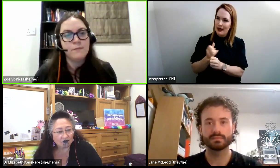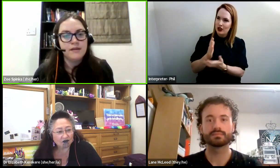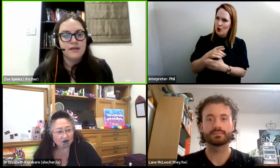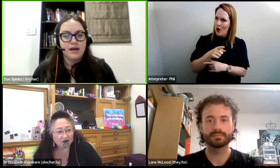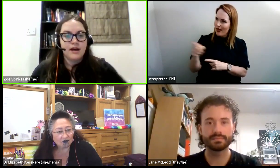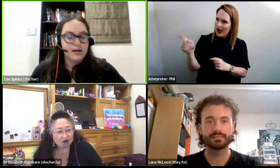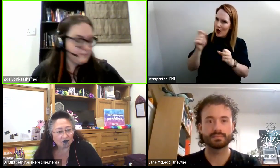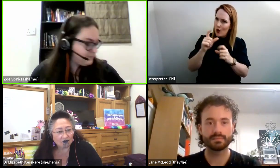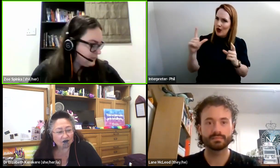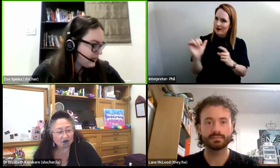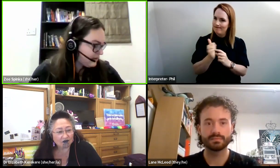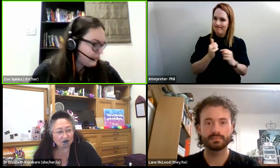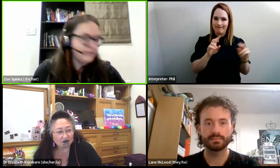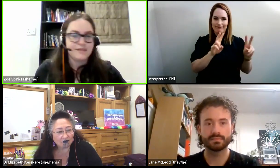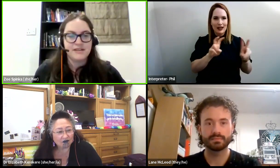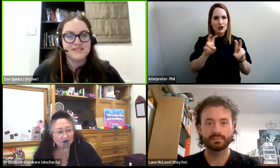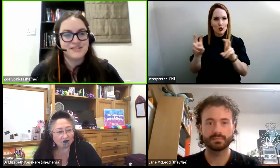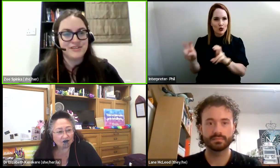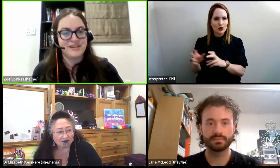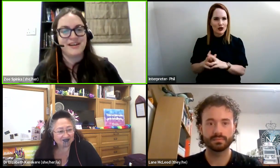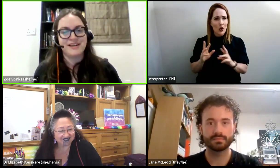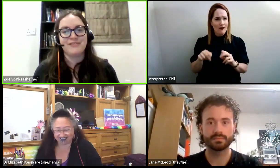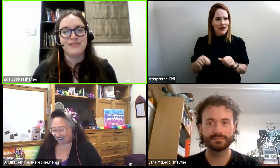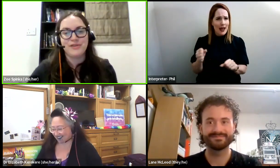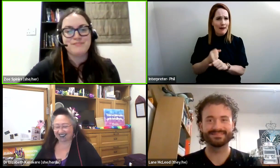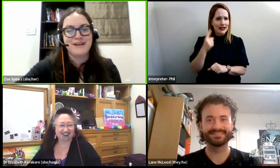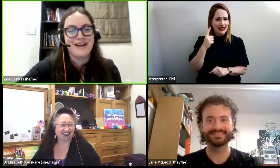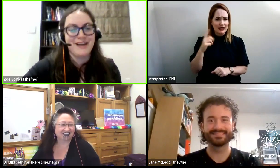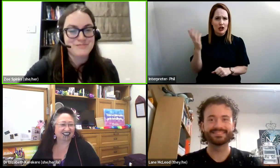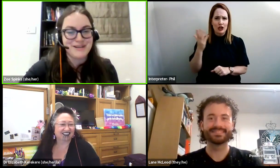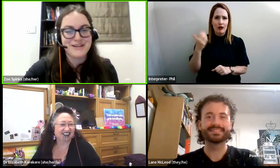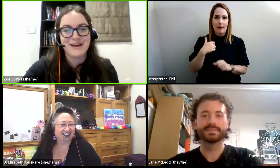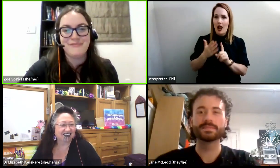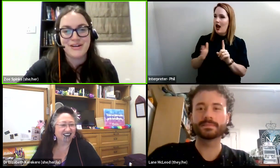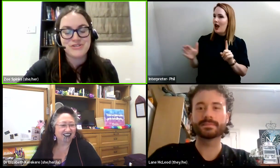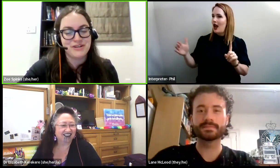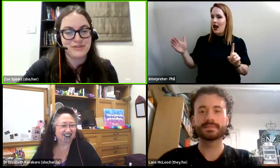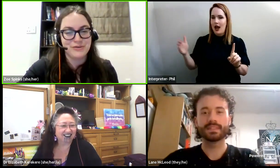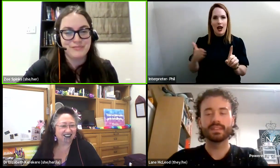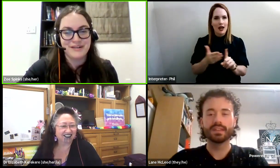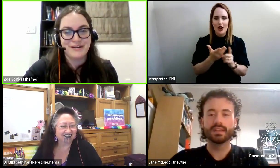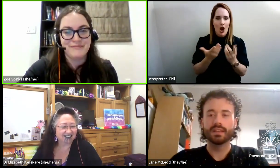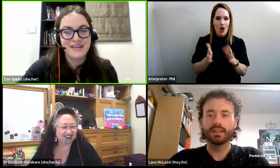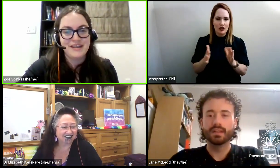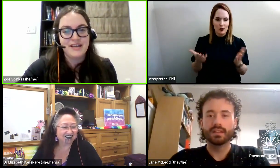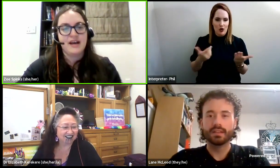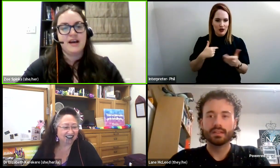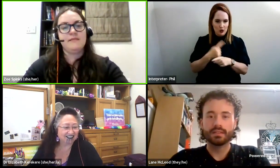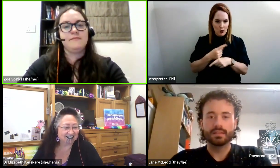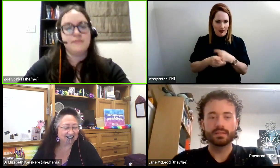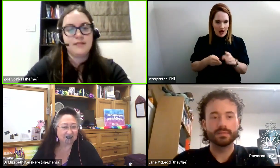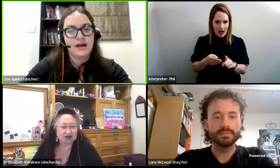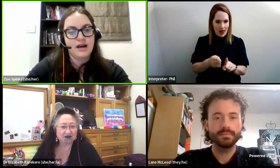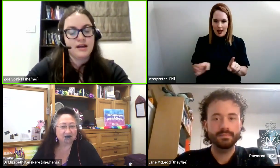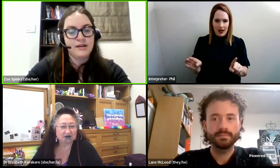table. Hopefully that made sense. Sorry, I kind of lost my train of thought, but